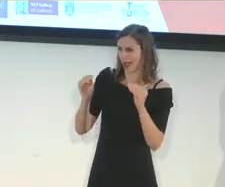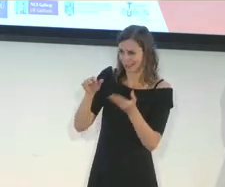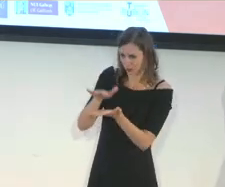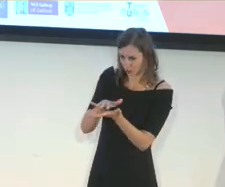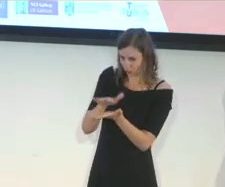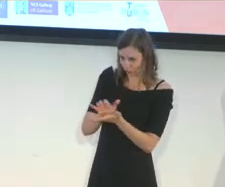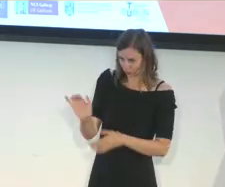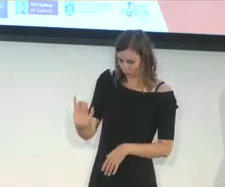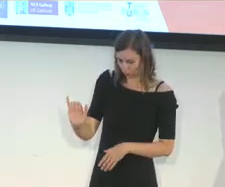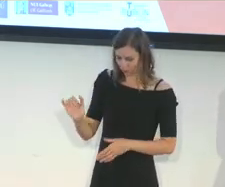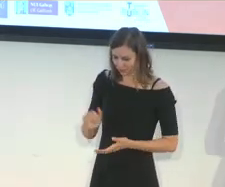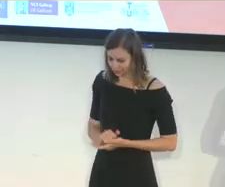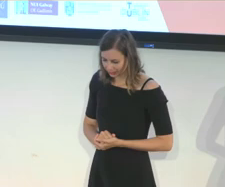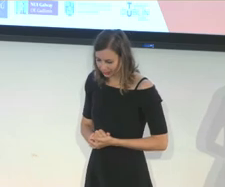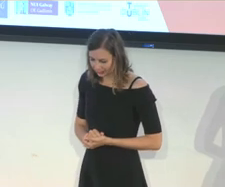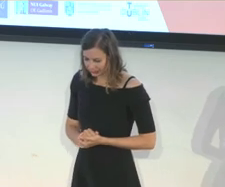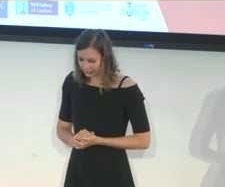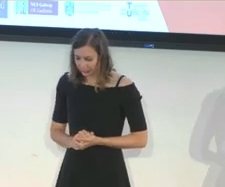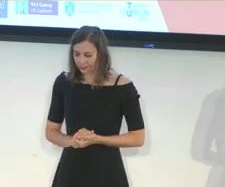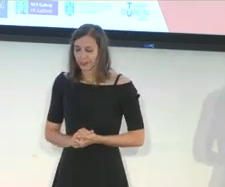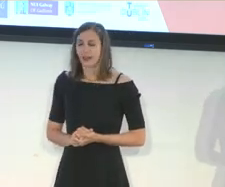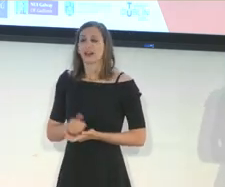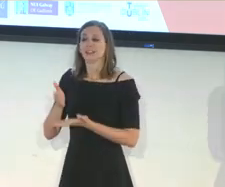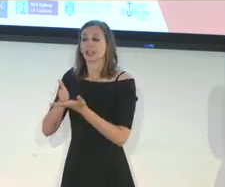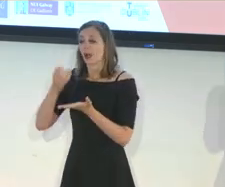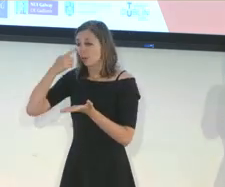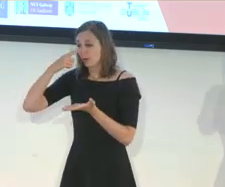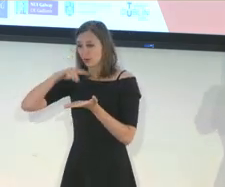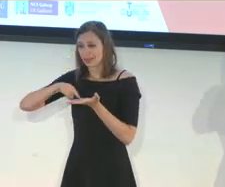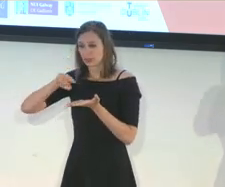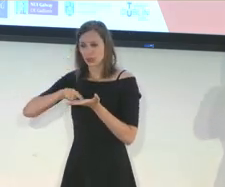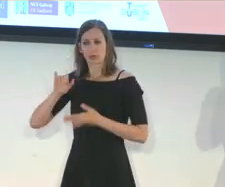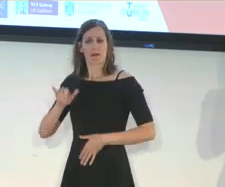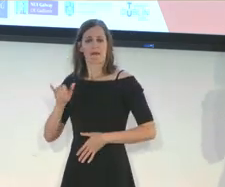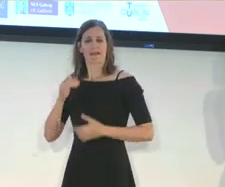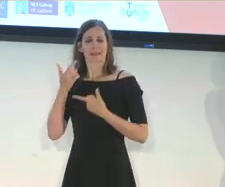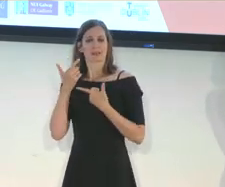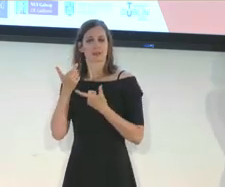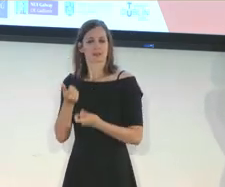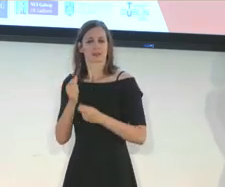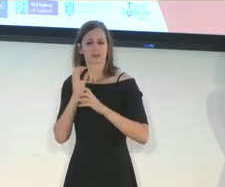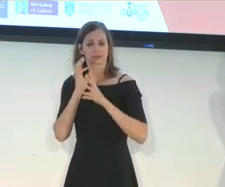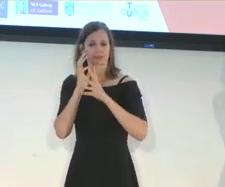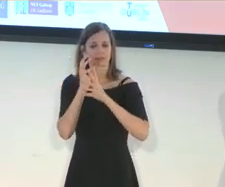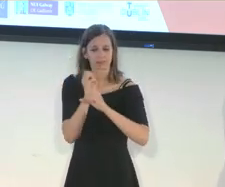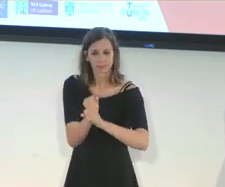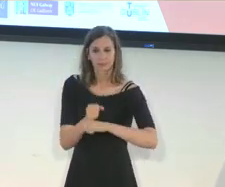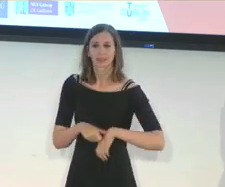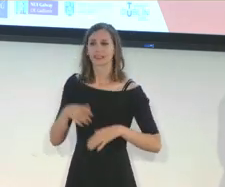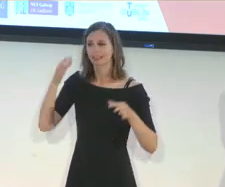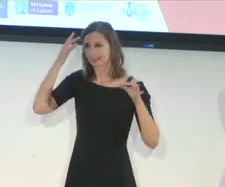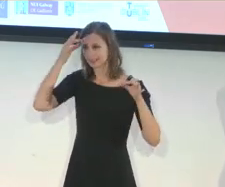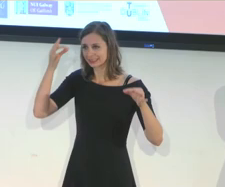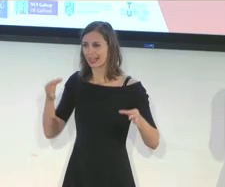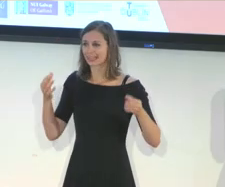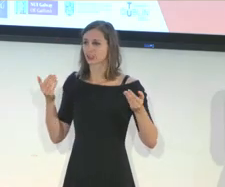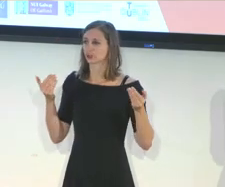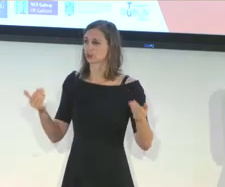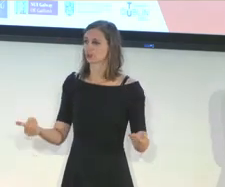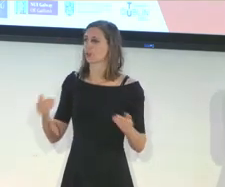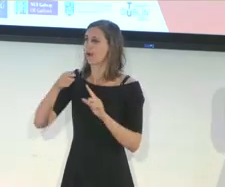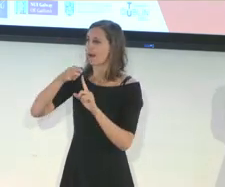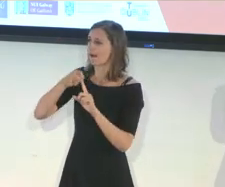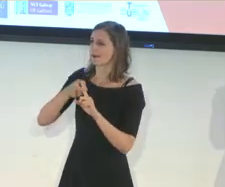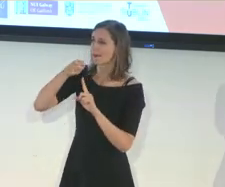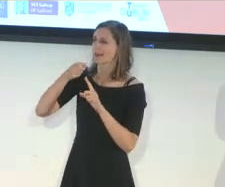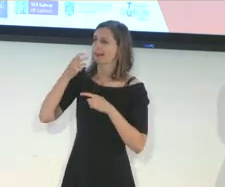was sort of attractive to some researchers, and they decided to go and perform automated lip reading. But that also